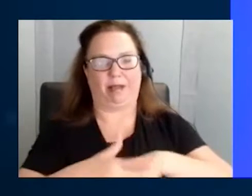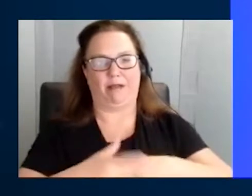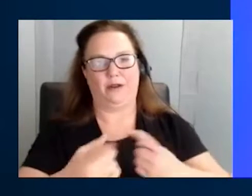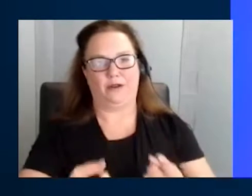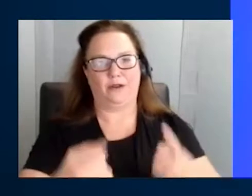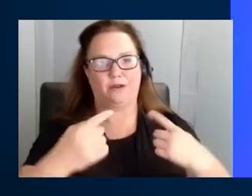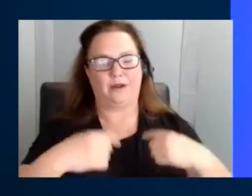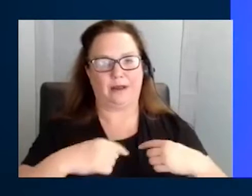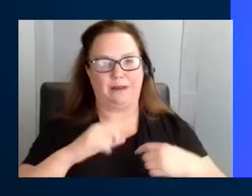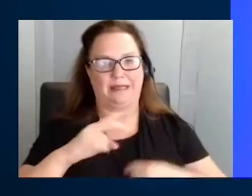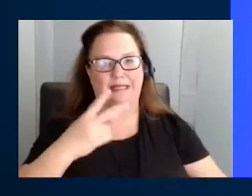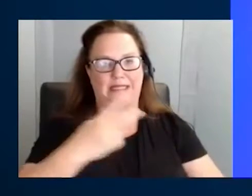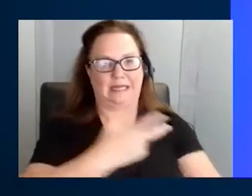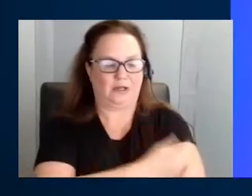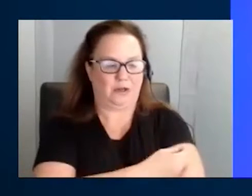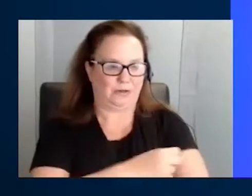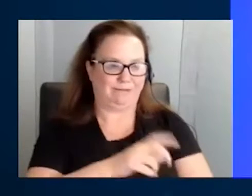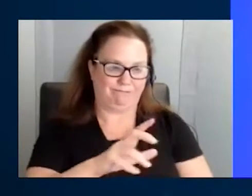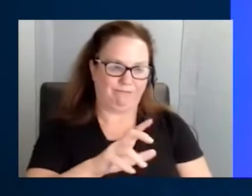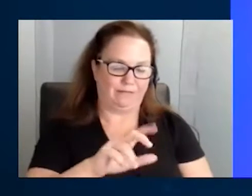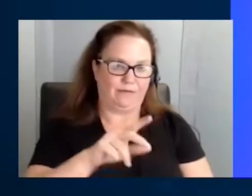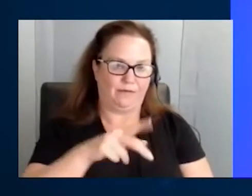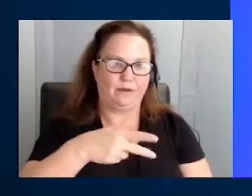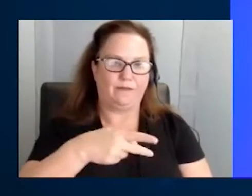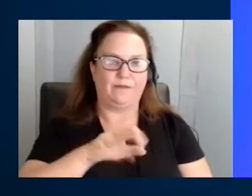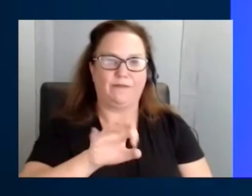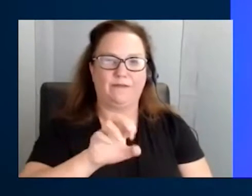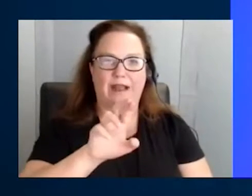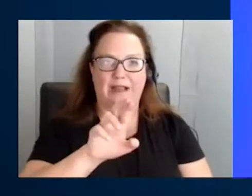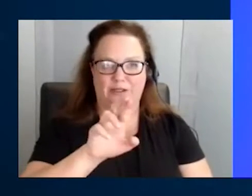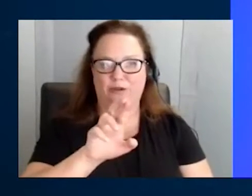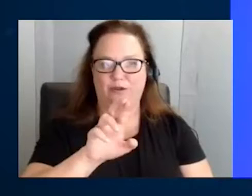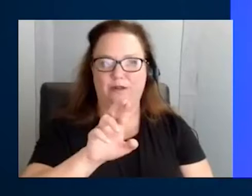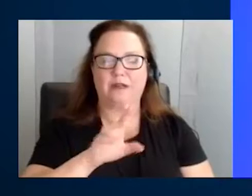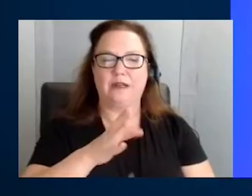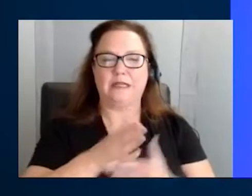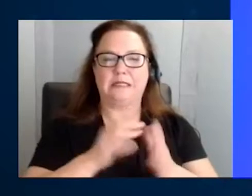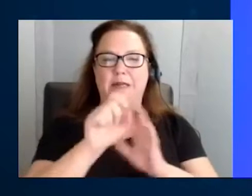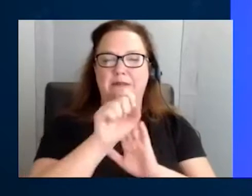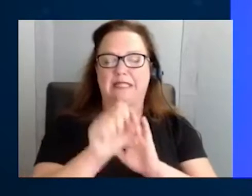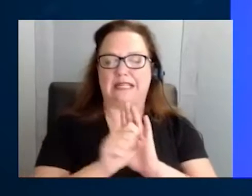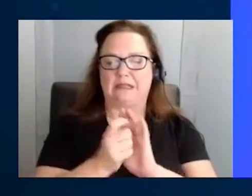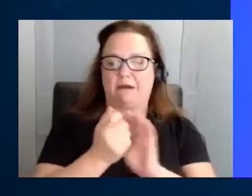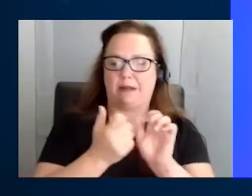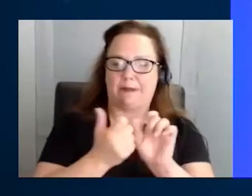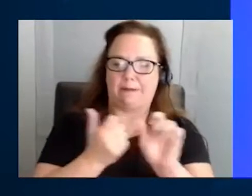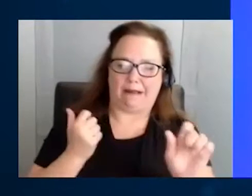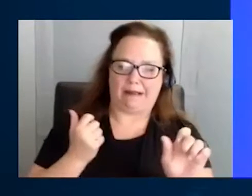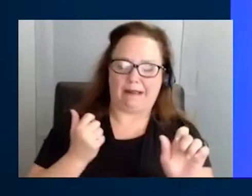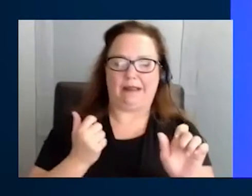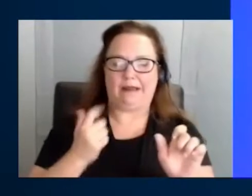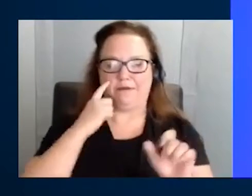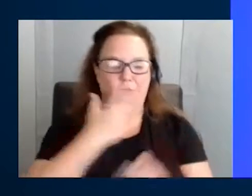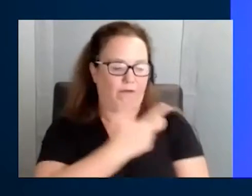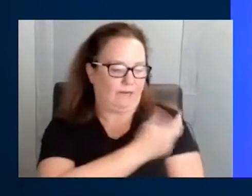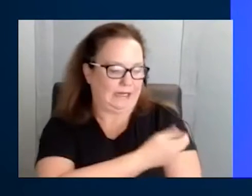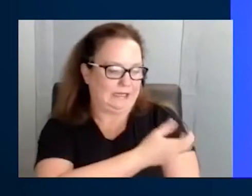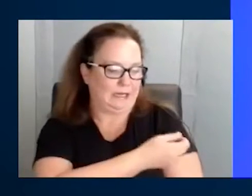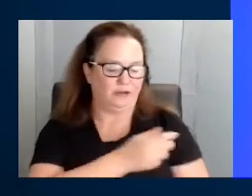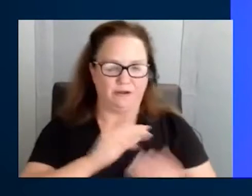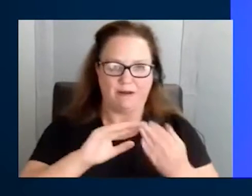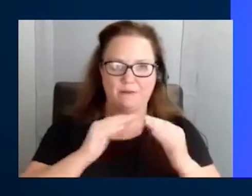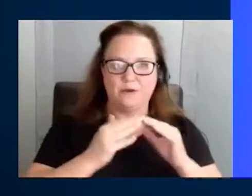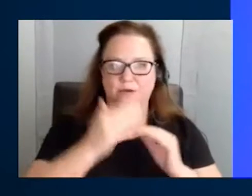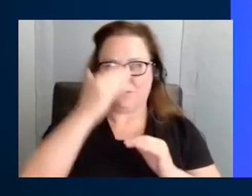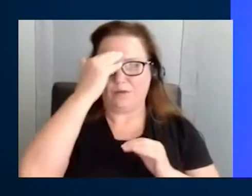second dose as well. So we know some states have lagged behind other states as far as vaccination goes. We know that within